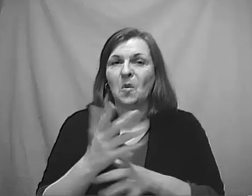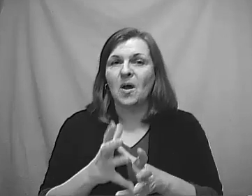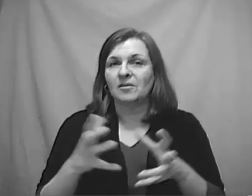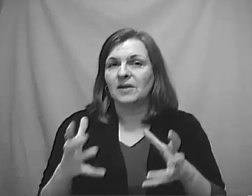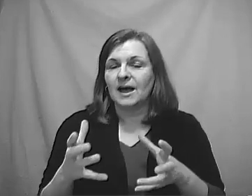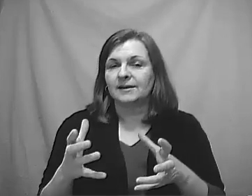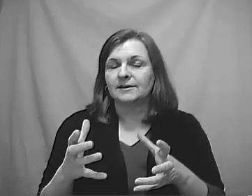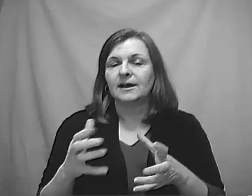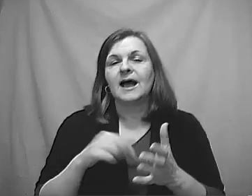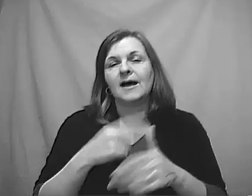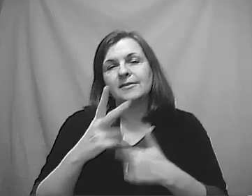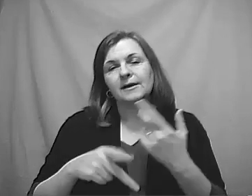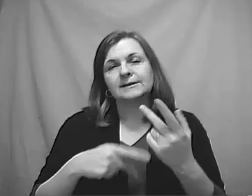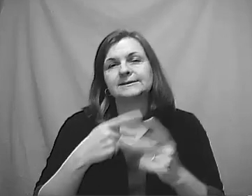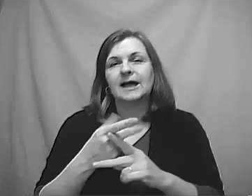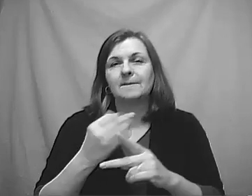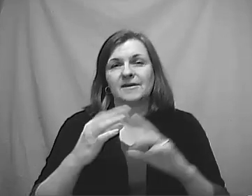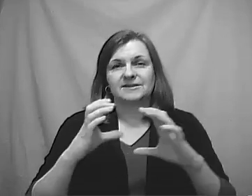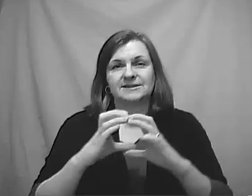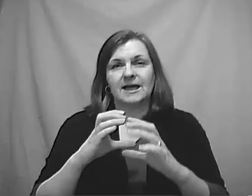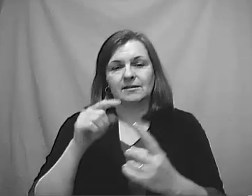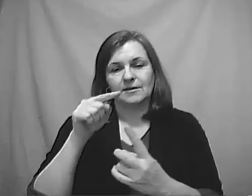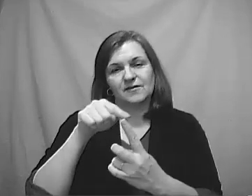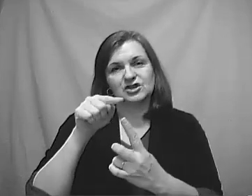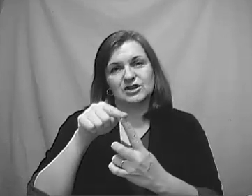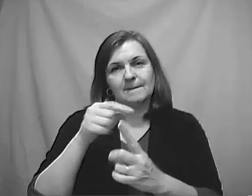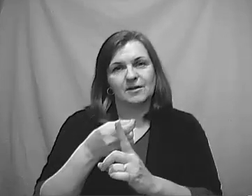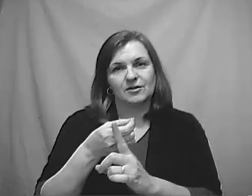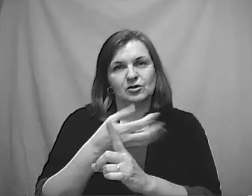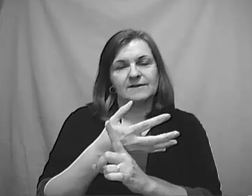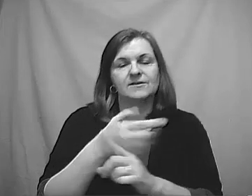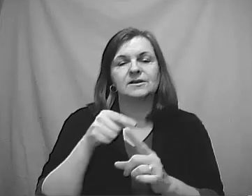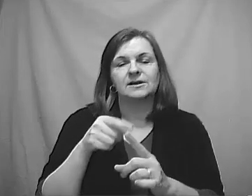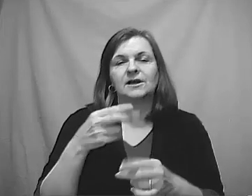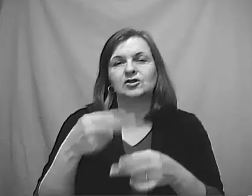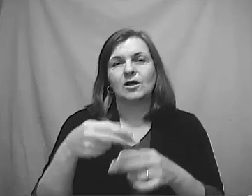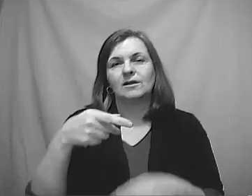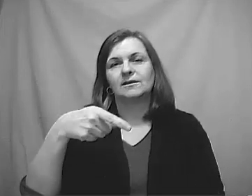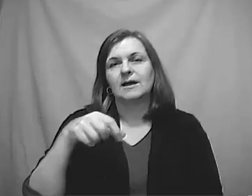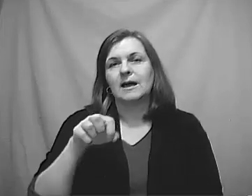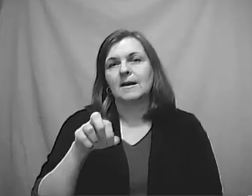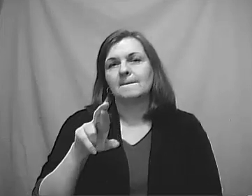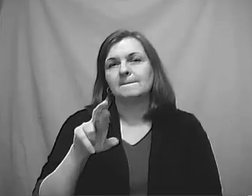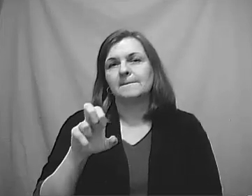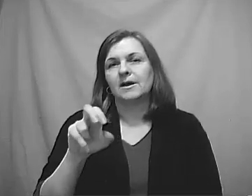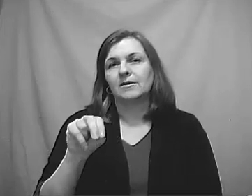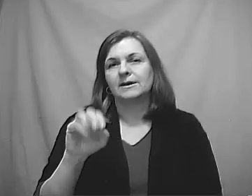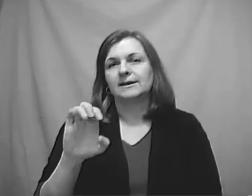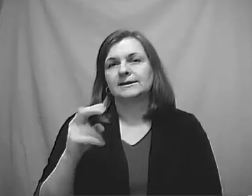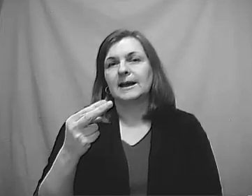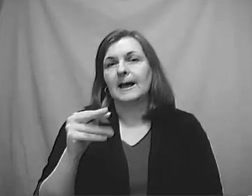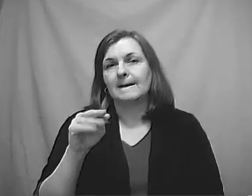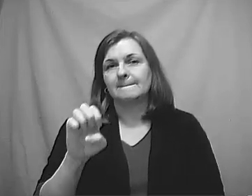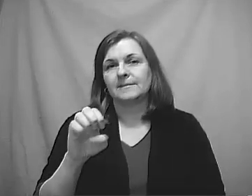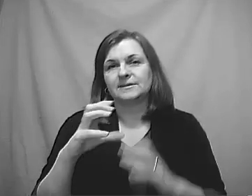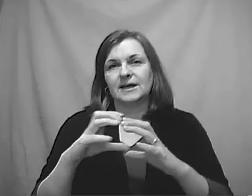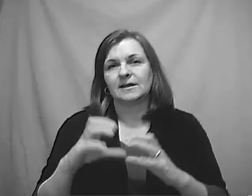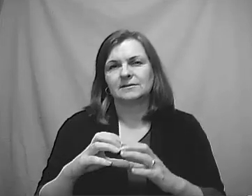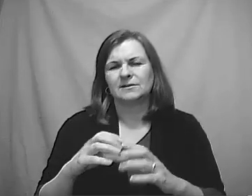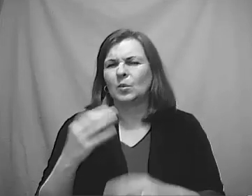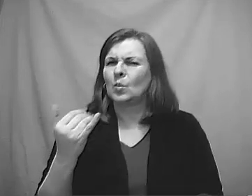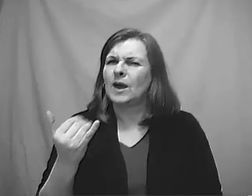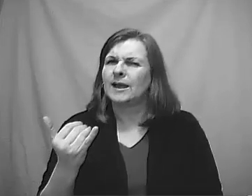the cell type primarily in these locations would be parenchyme